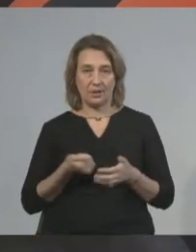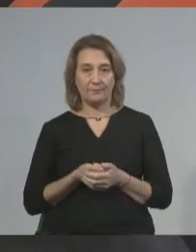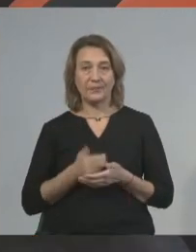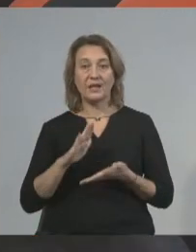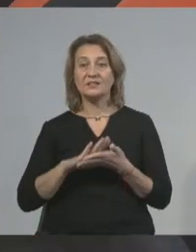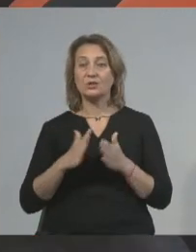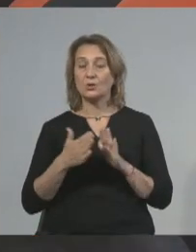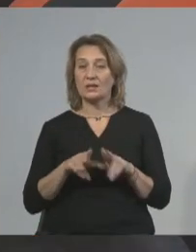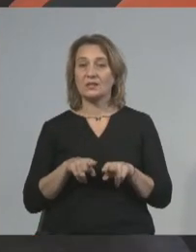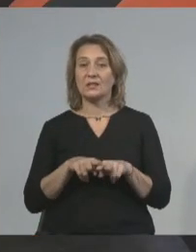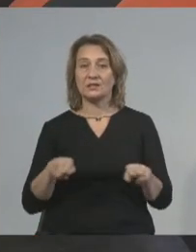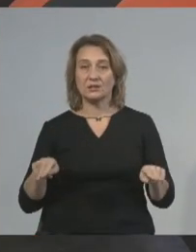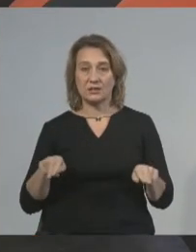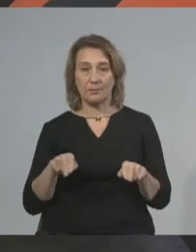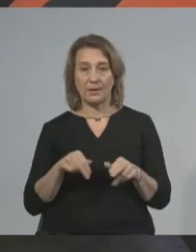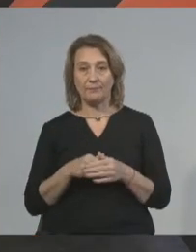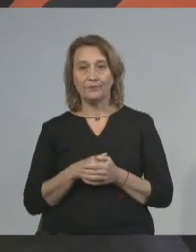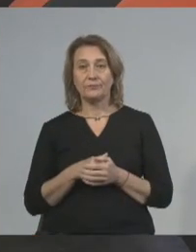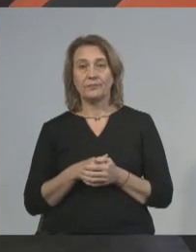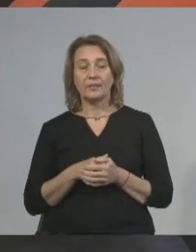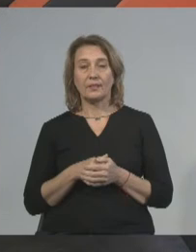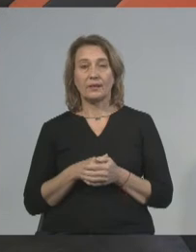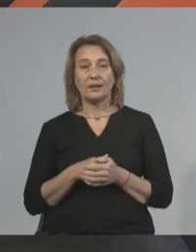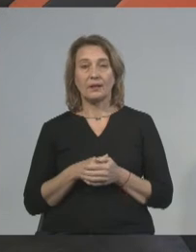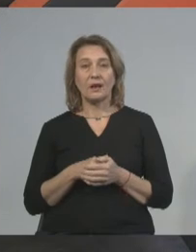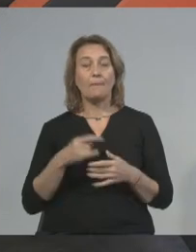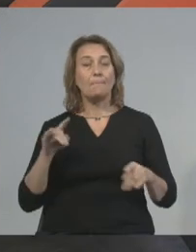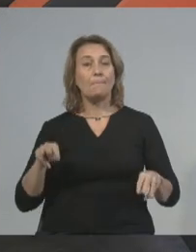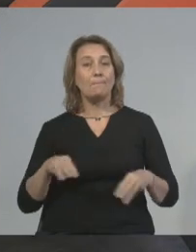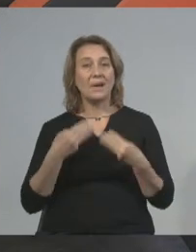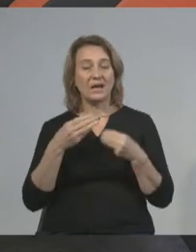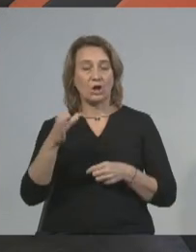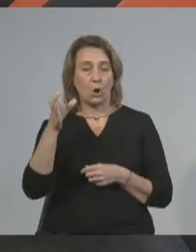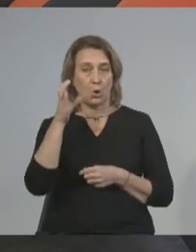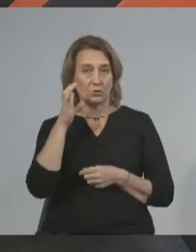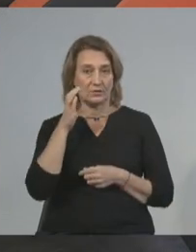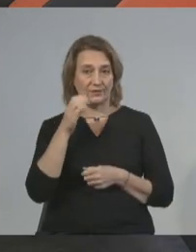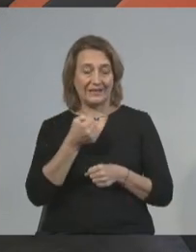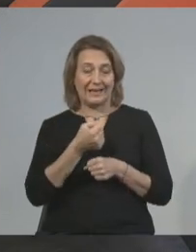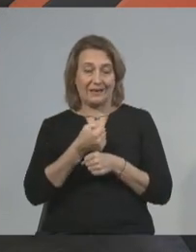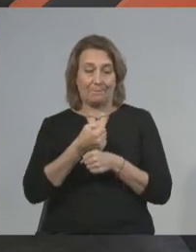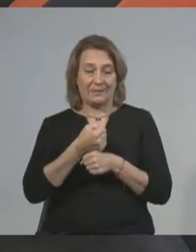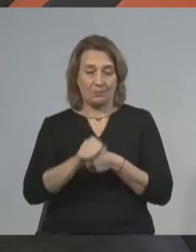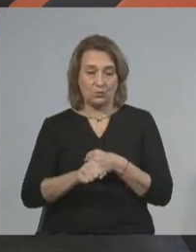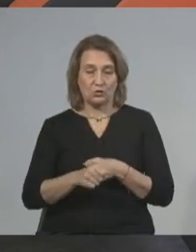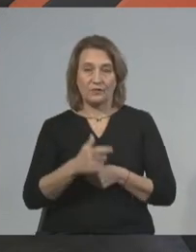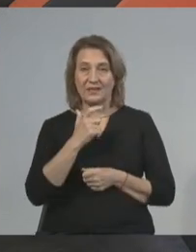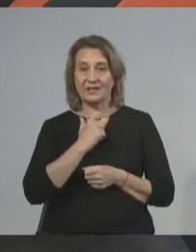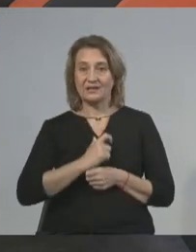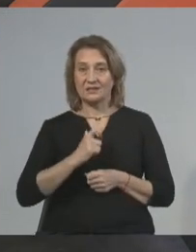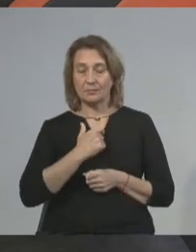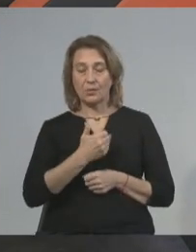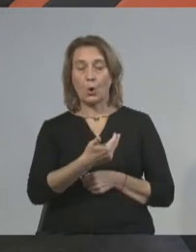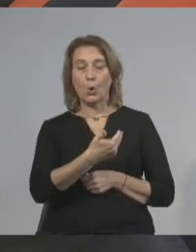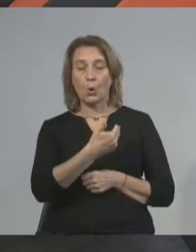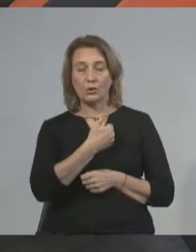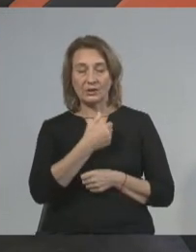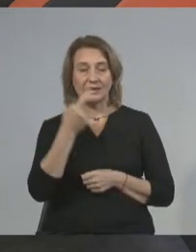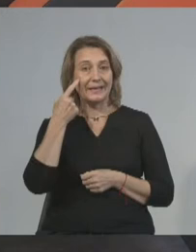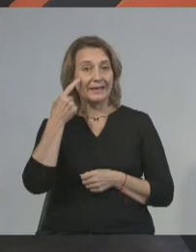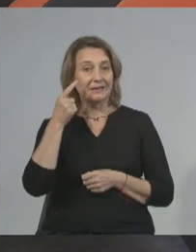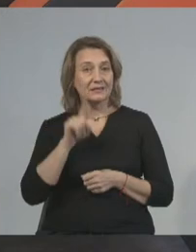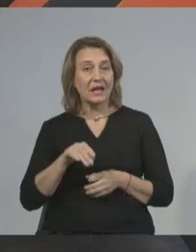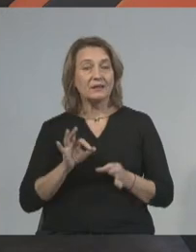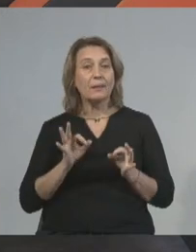democracy is not ideal but this is the best we have so i'm also for media literacy and i'm also for